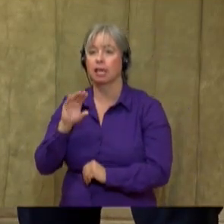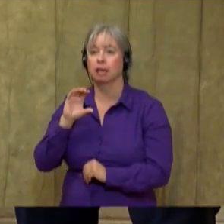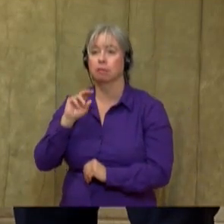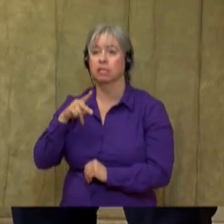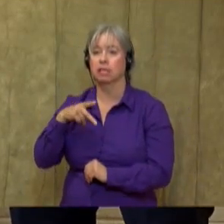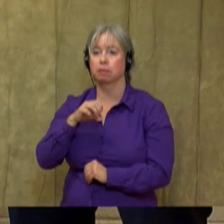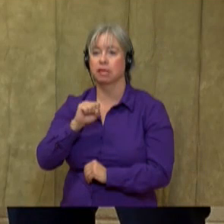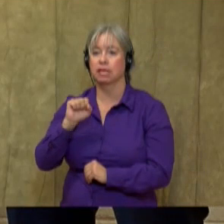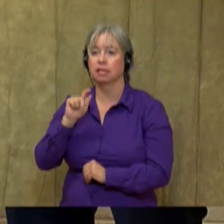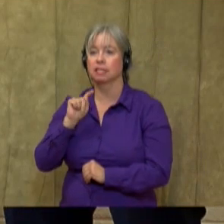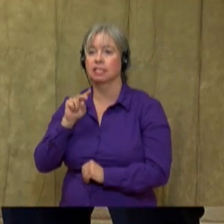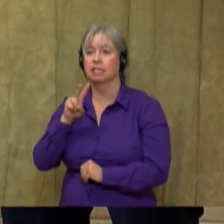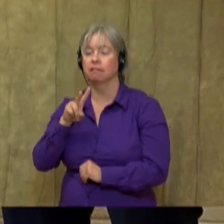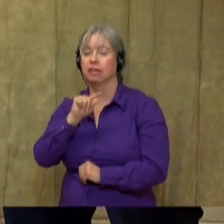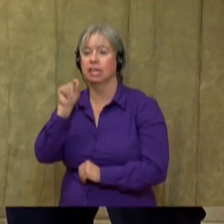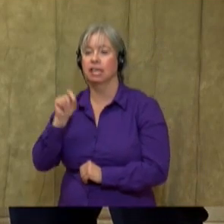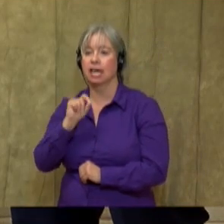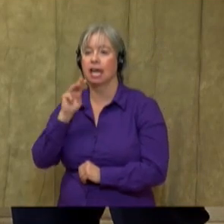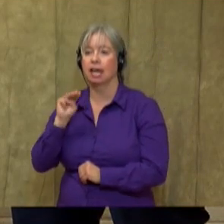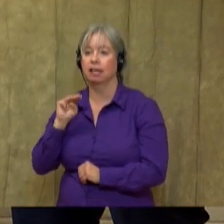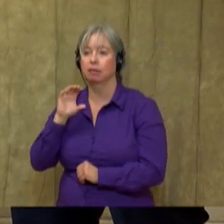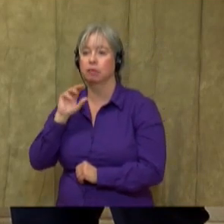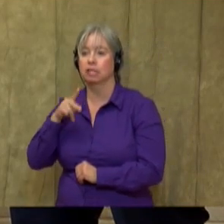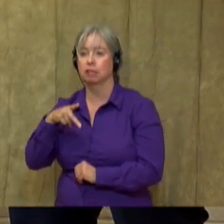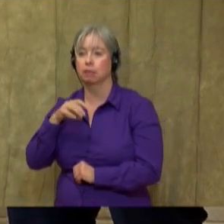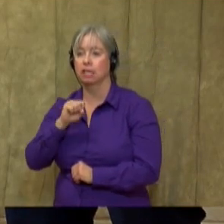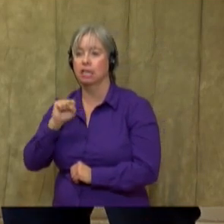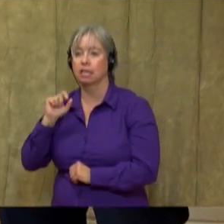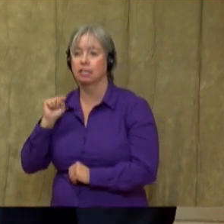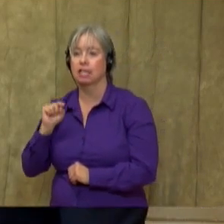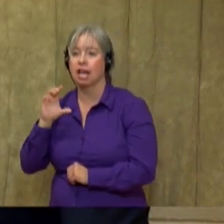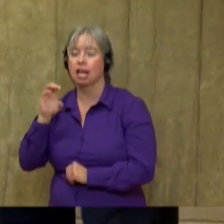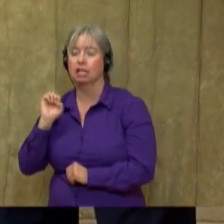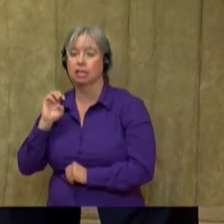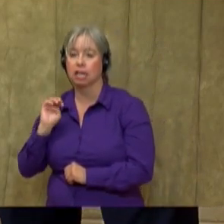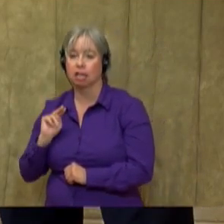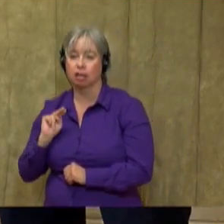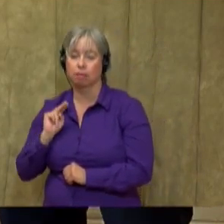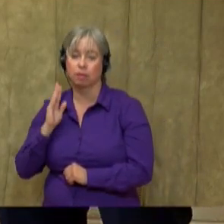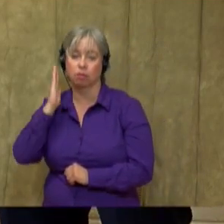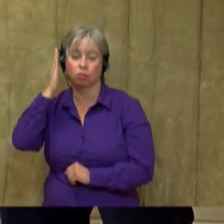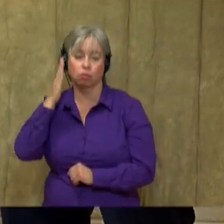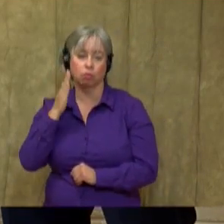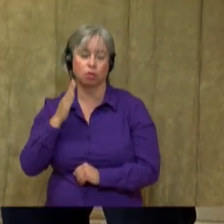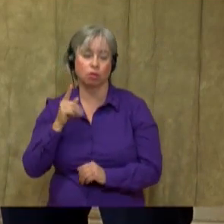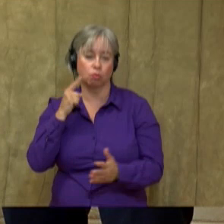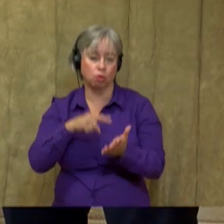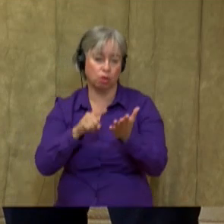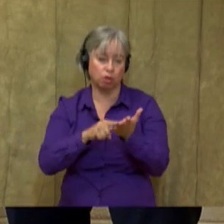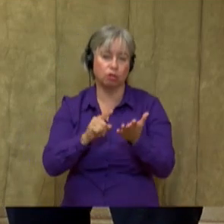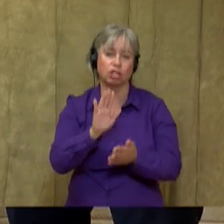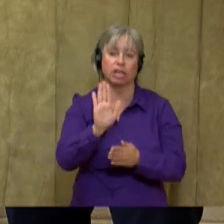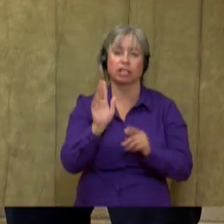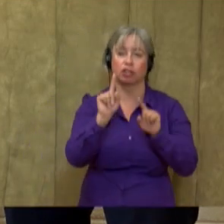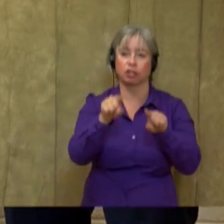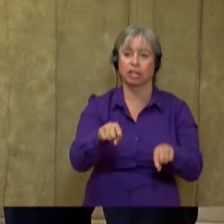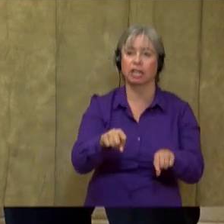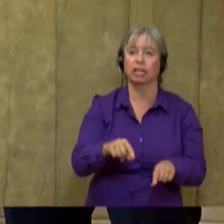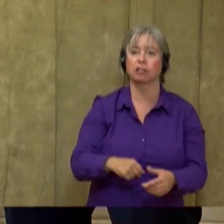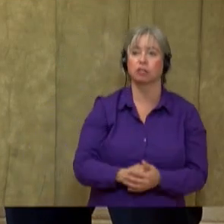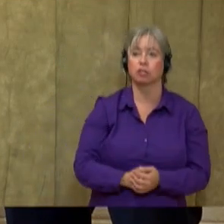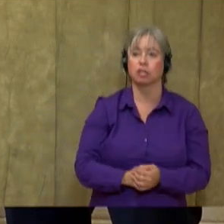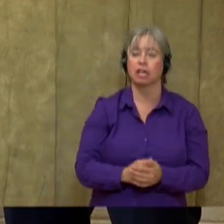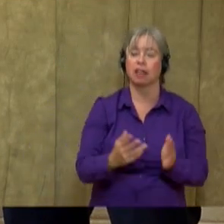mcpsstv@mcpss.com. They'll assess whether or not your answers are correct. And then with a correct submission, you have the opportunity to win. And I think